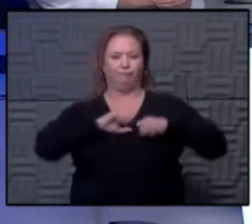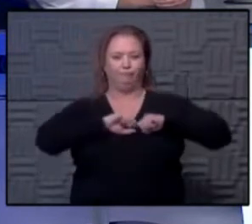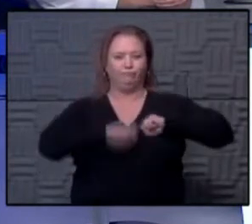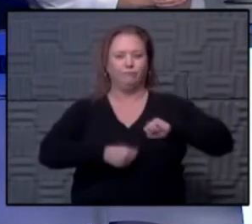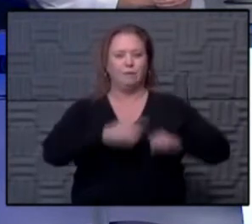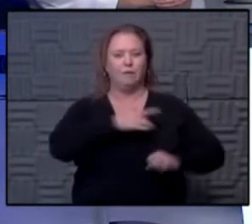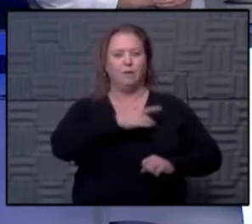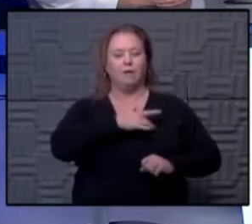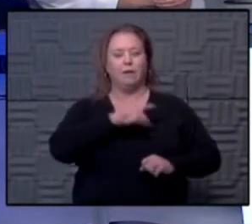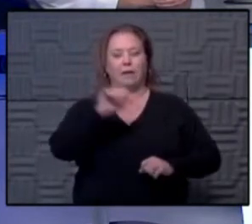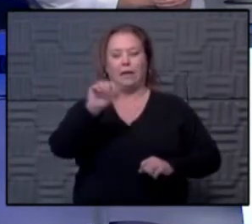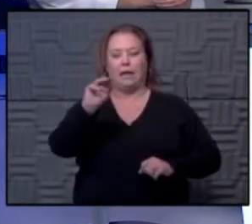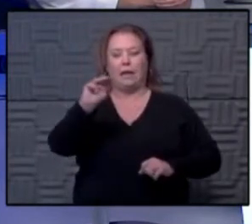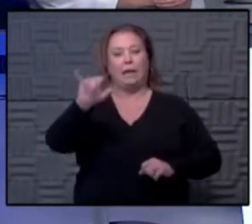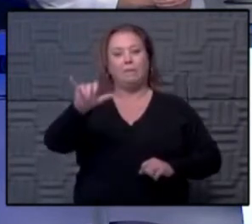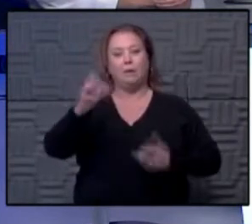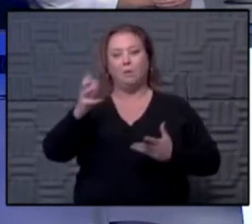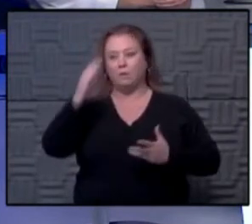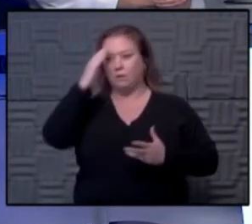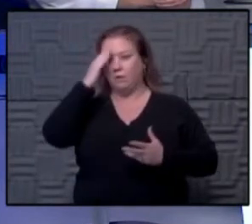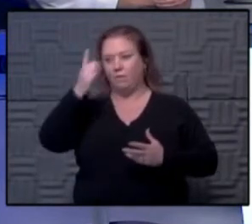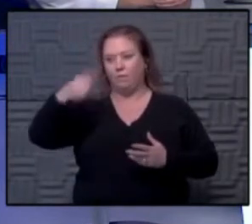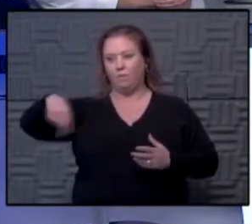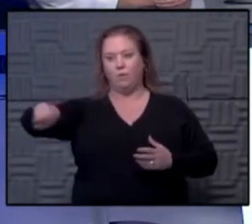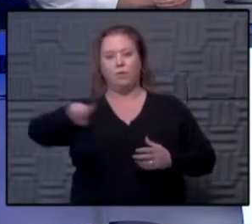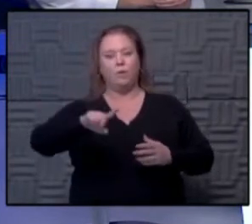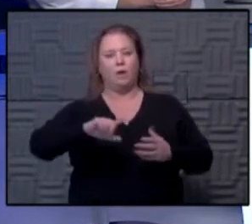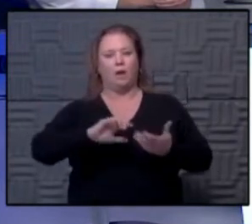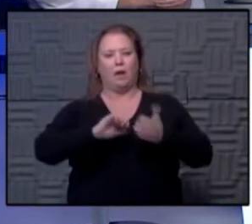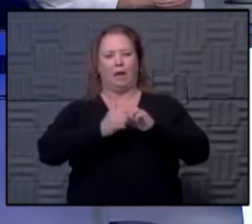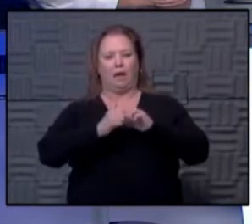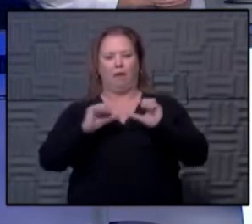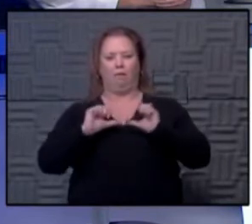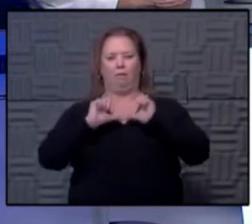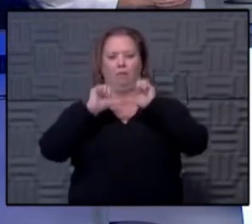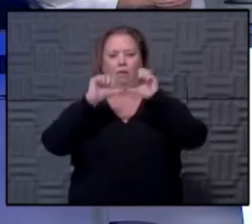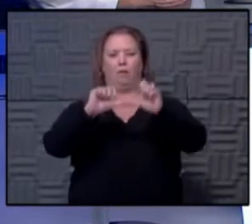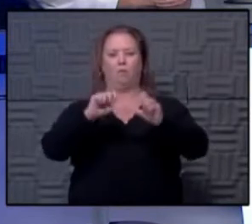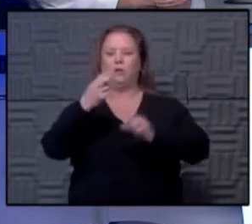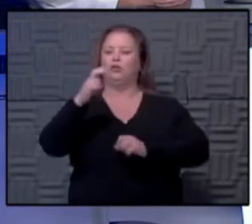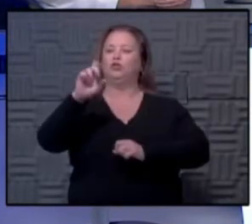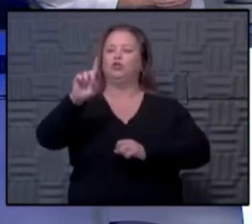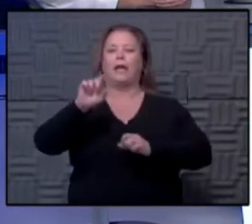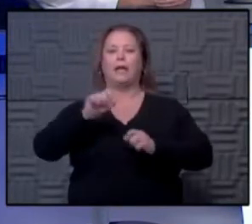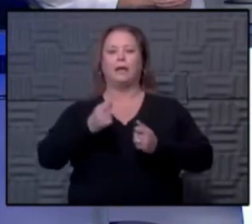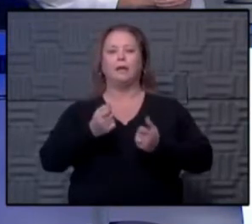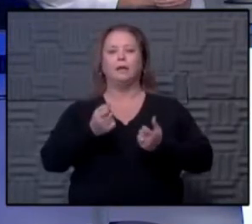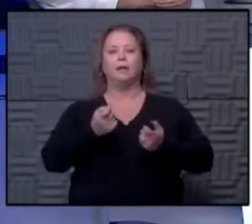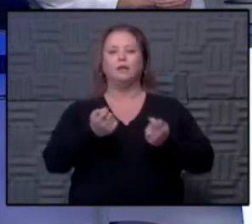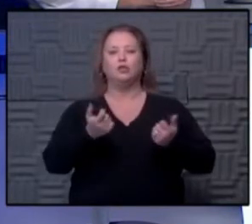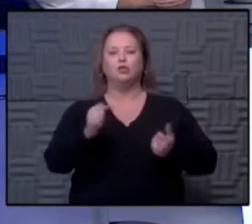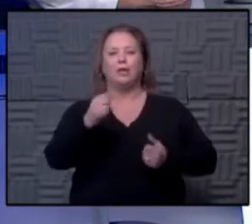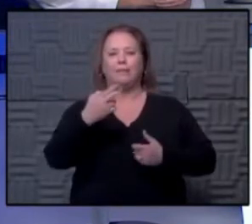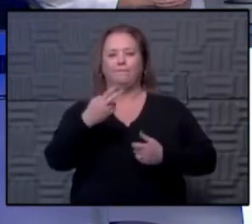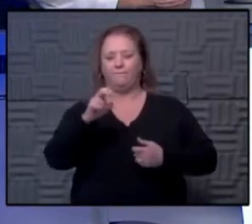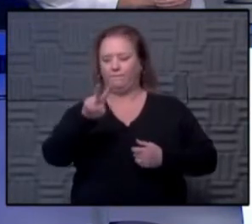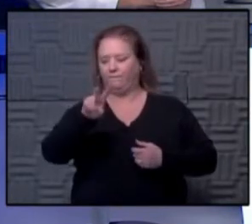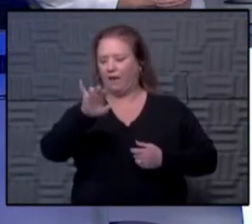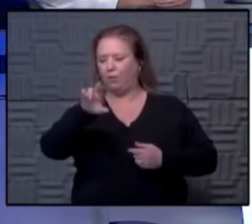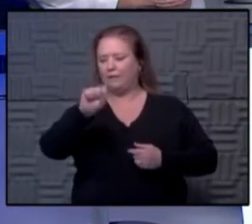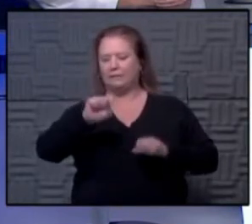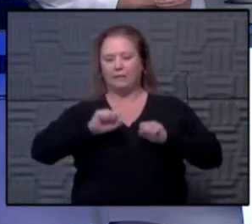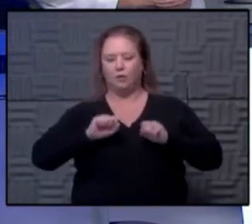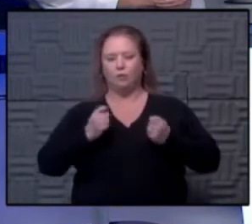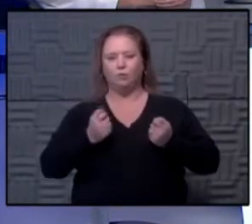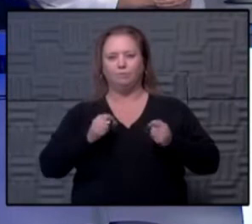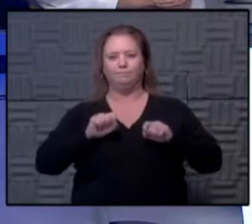so Amy wants to know from you physicians, how long are we shedding the virus when you're in that situation and you're in the hospital